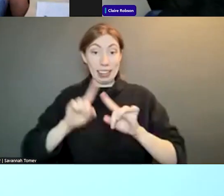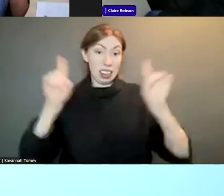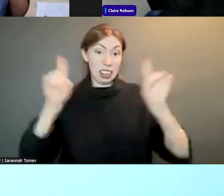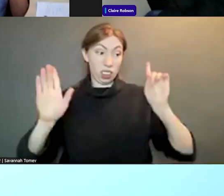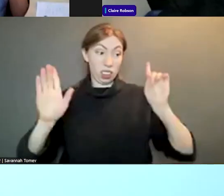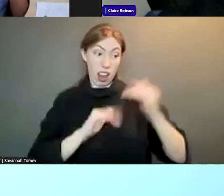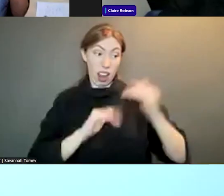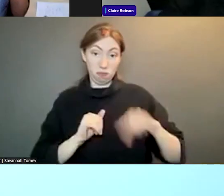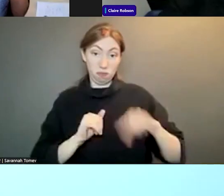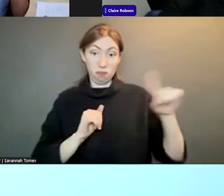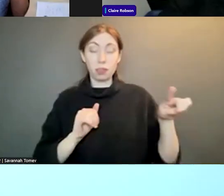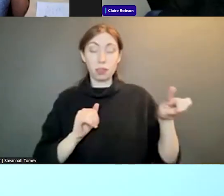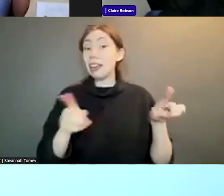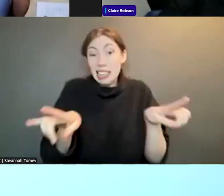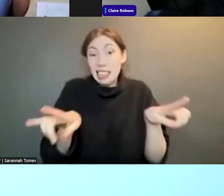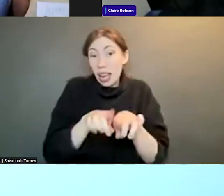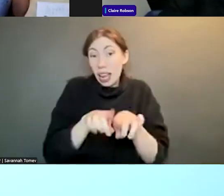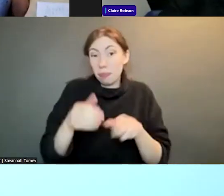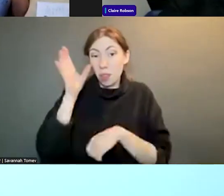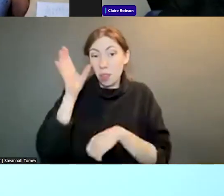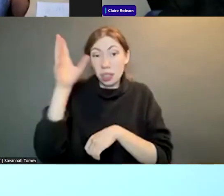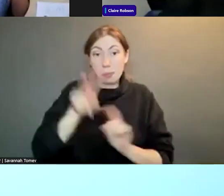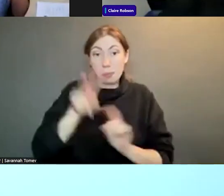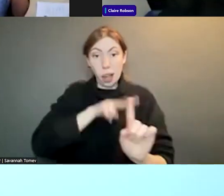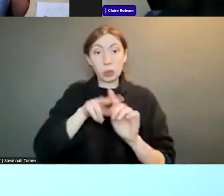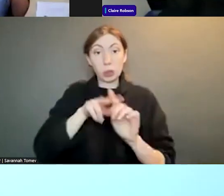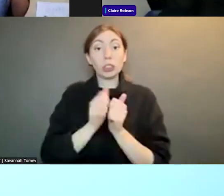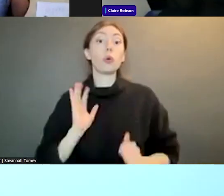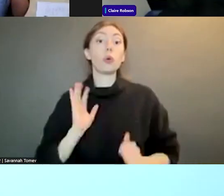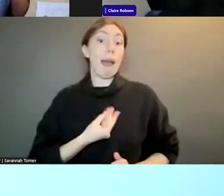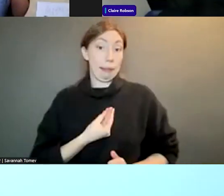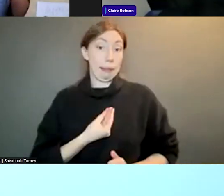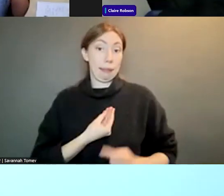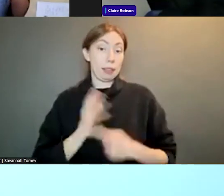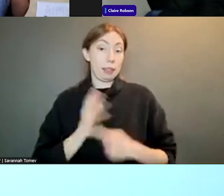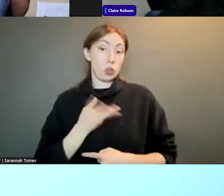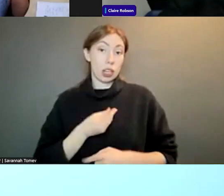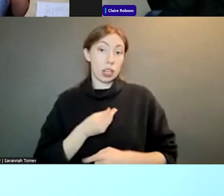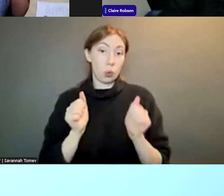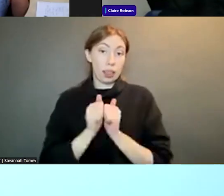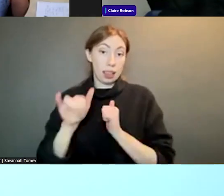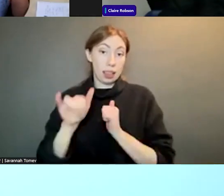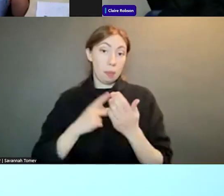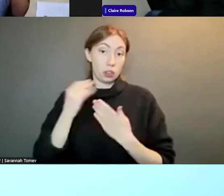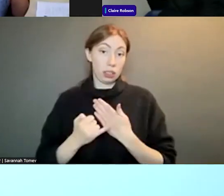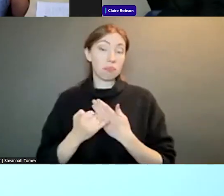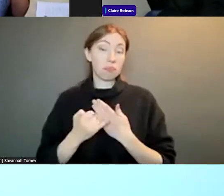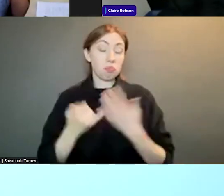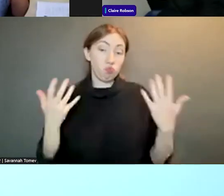had very few trans people in the CLSA. So we could